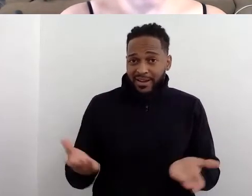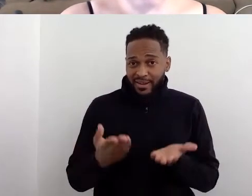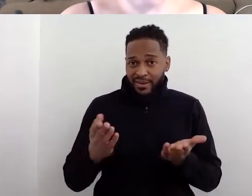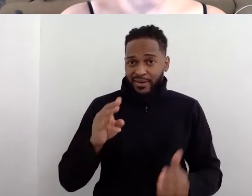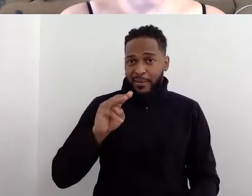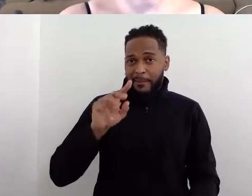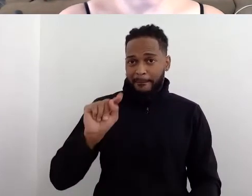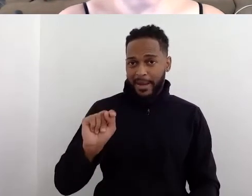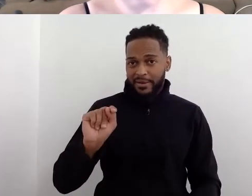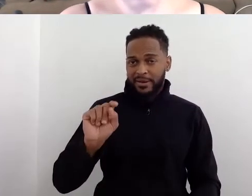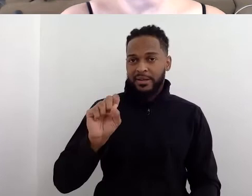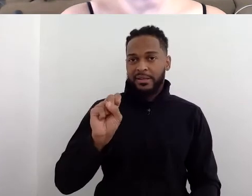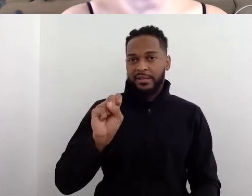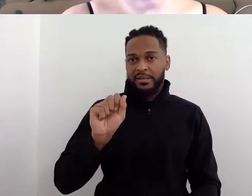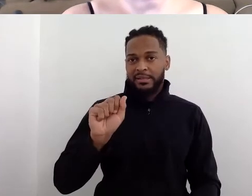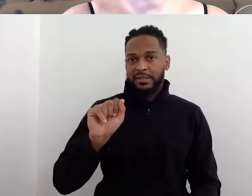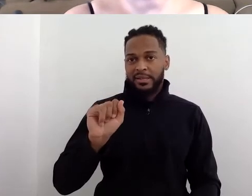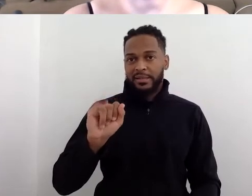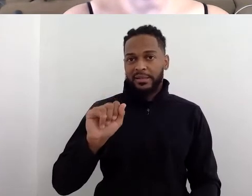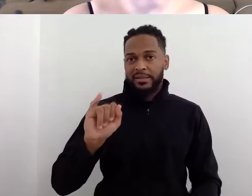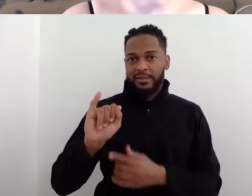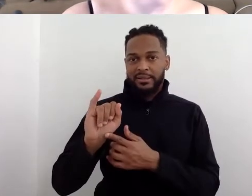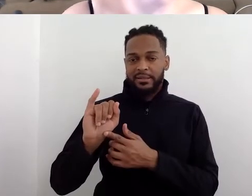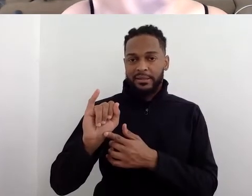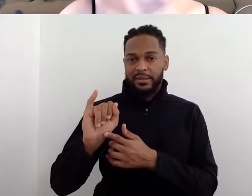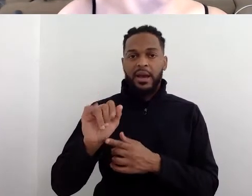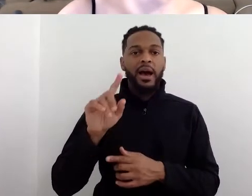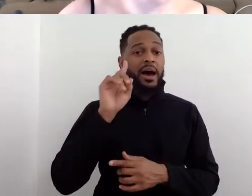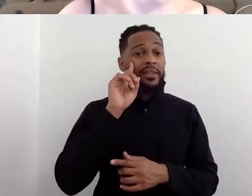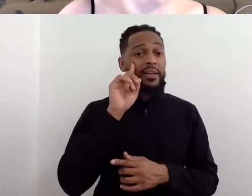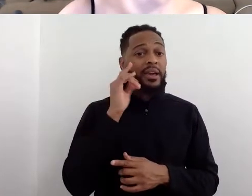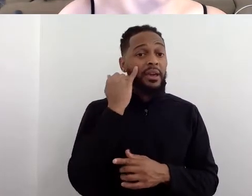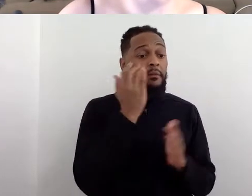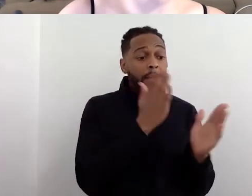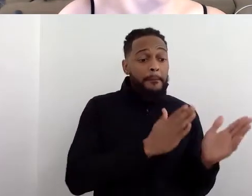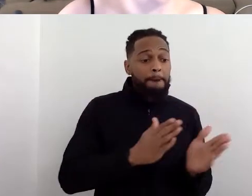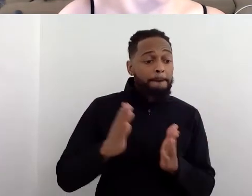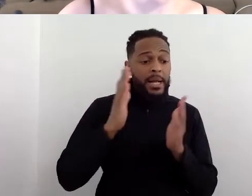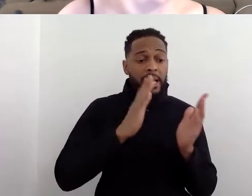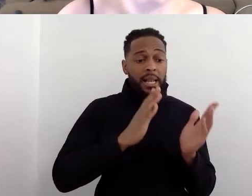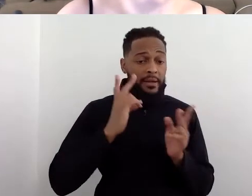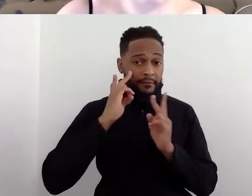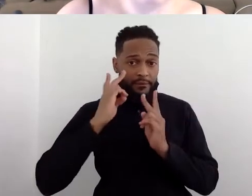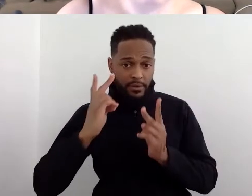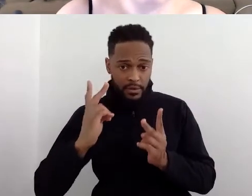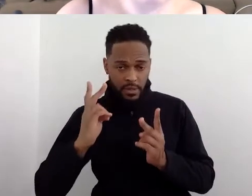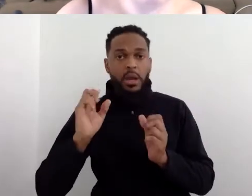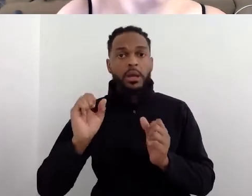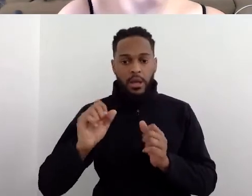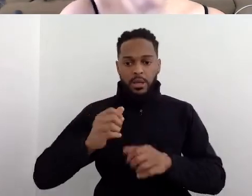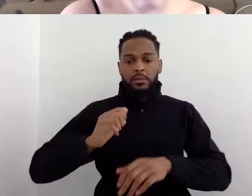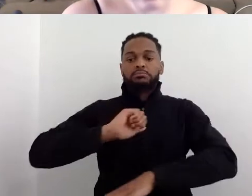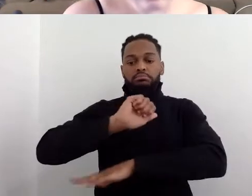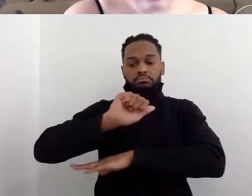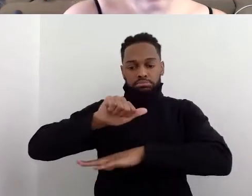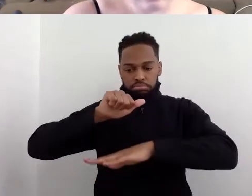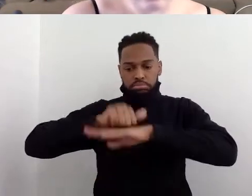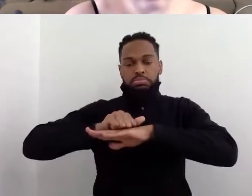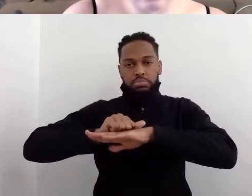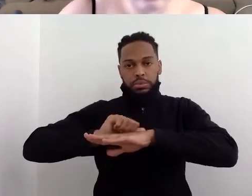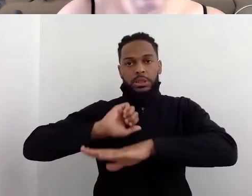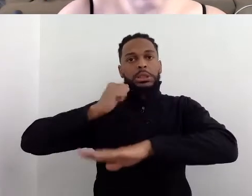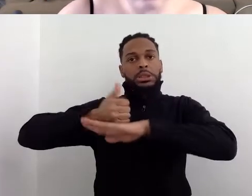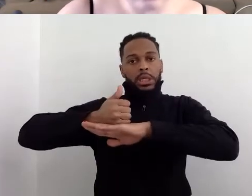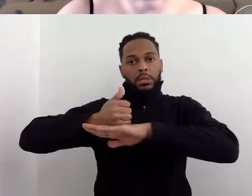if it's a planned visit, we can have an in-person interpreter for you. But I know that we have these little video